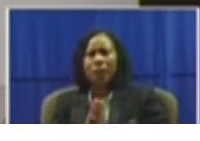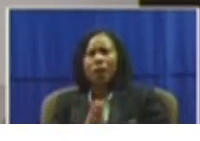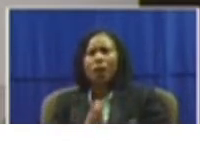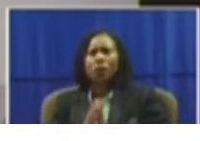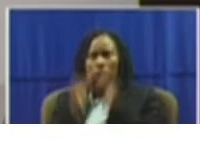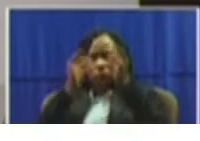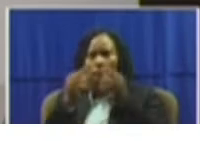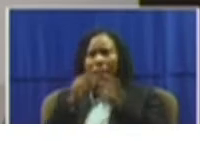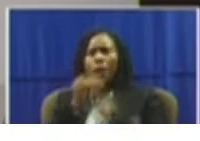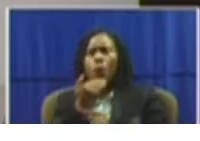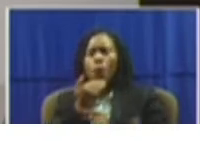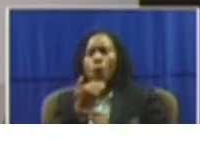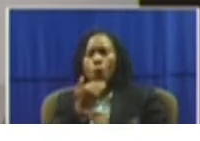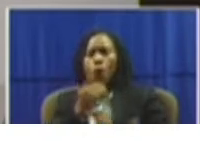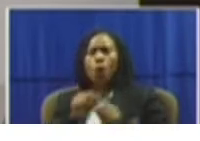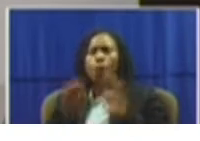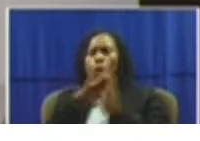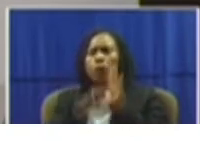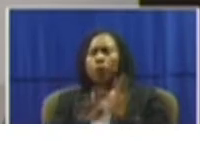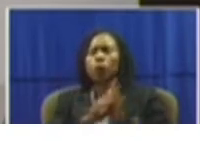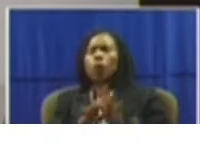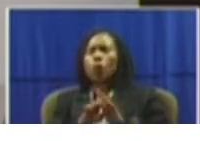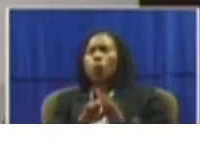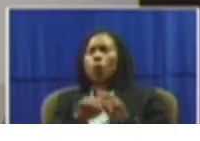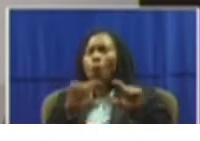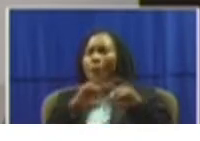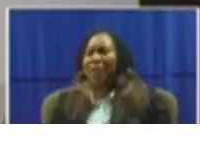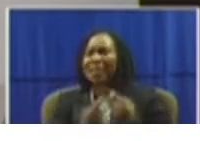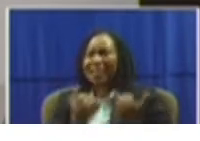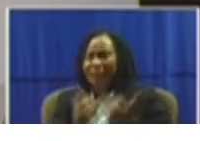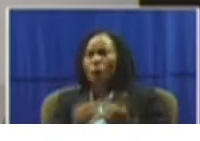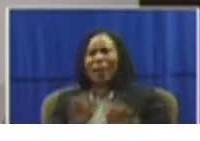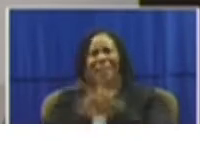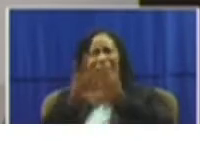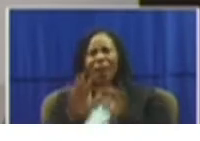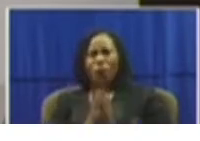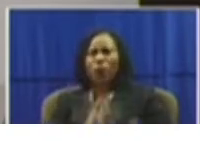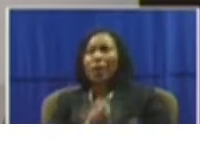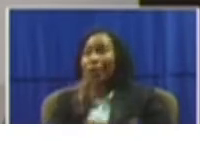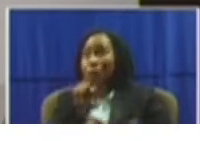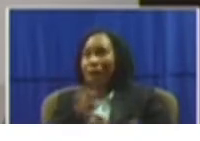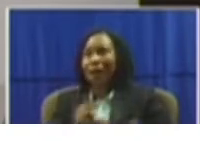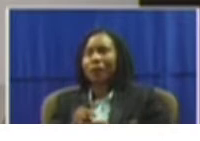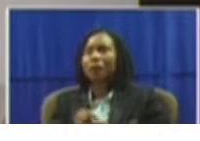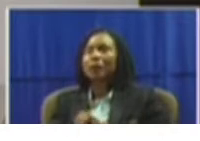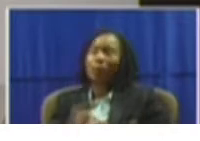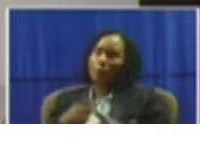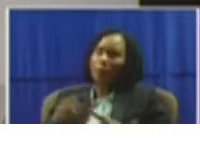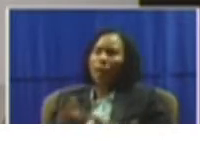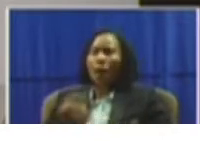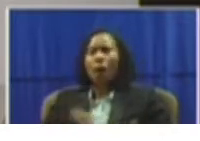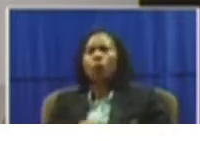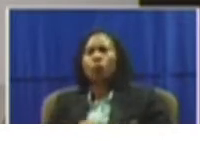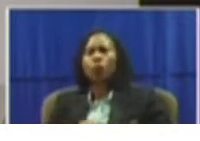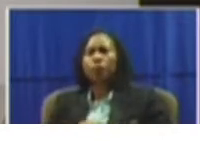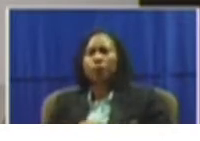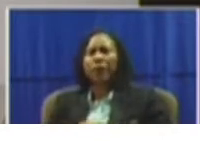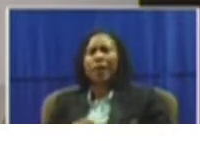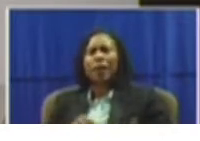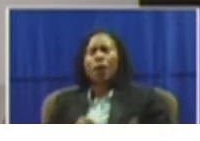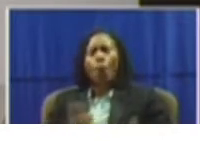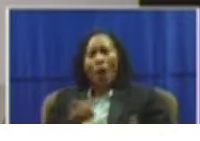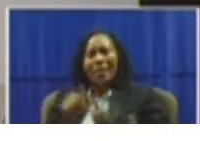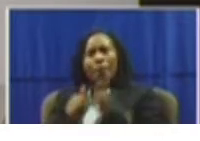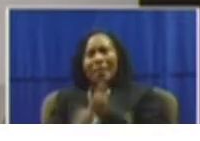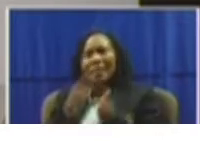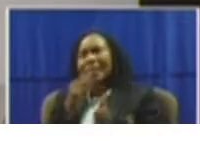apha, because in the programming committee the deputy speaker said the decision is ezandleni zakho. When